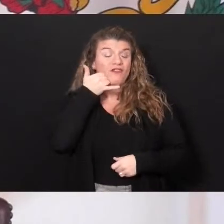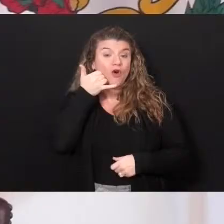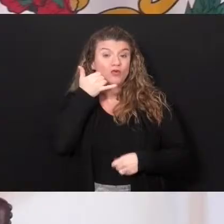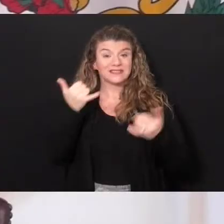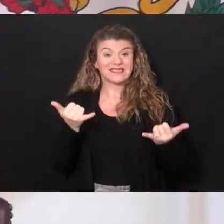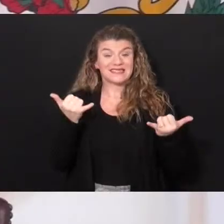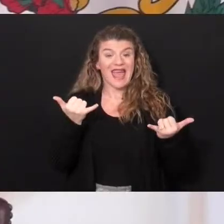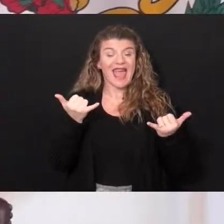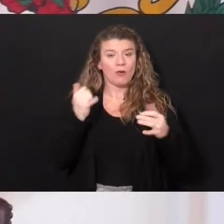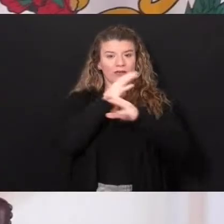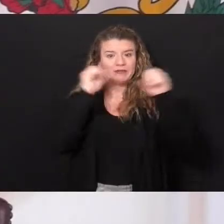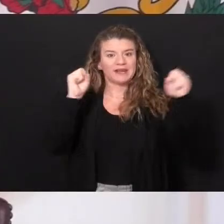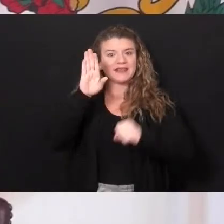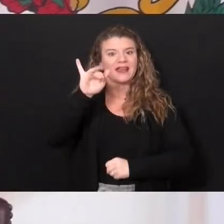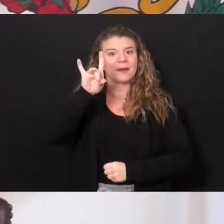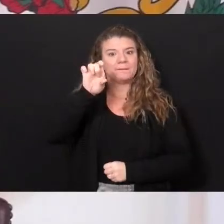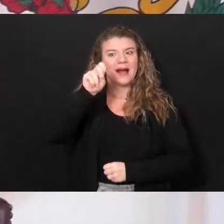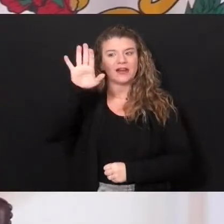their